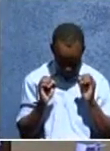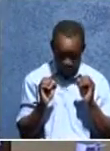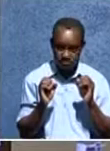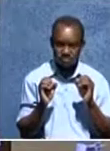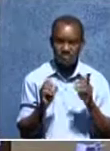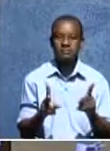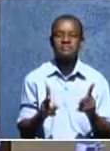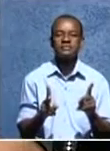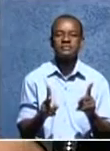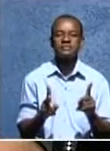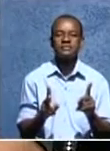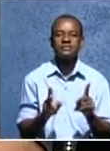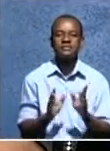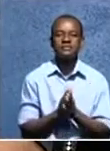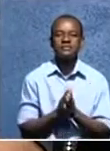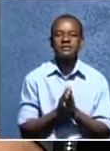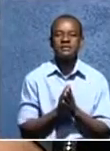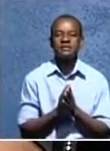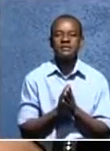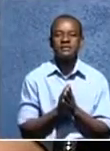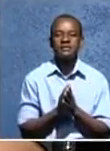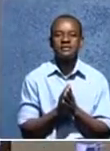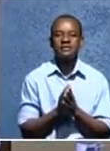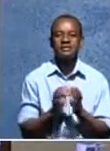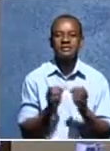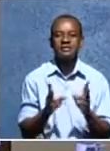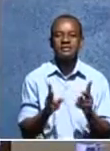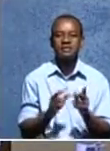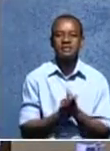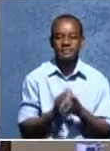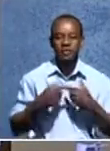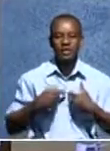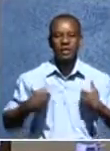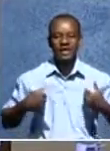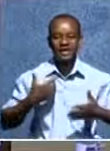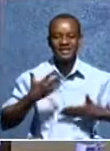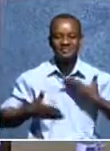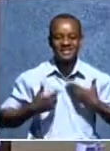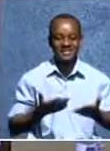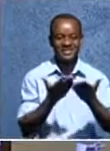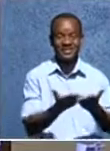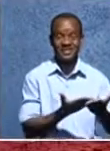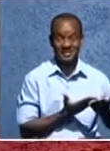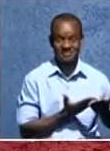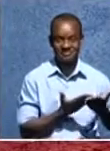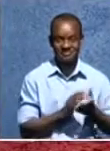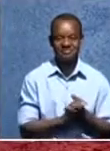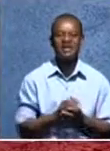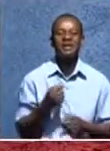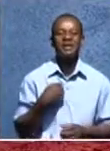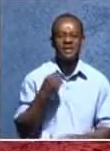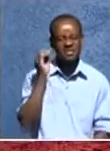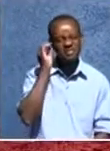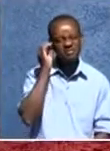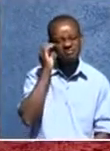and welcome to Talk of the Nation. Good evening. We are delighted to have you here, and I'm sure the nation is eagerly awaiting to hear what you have to